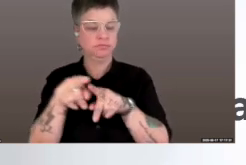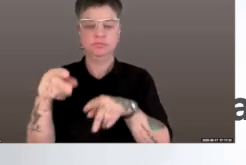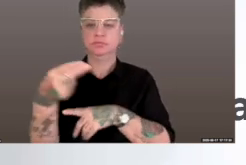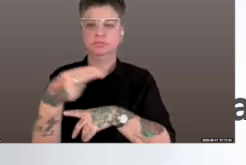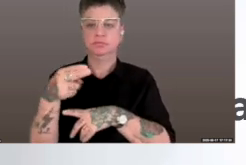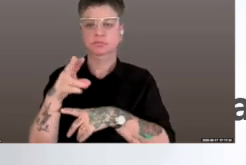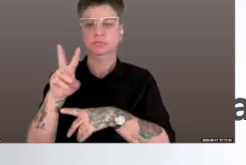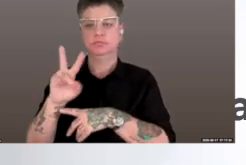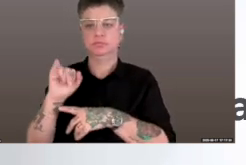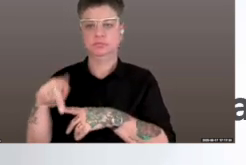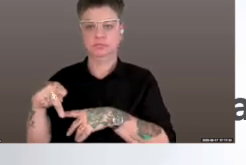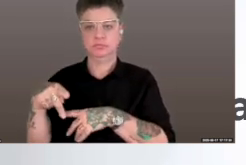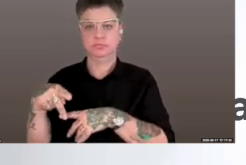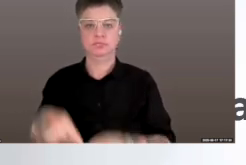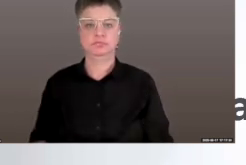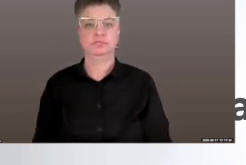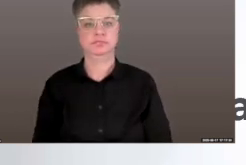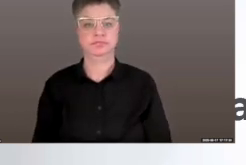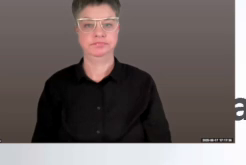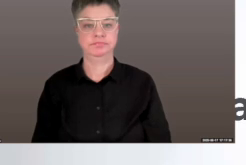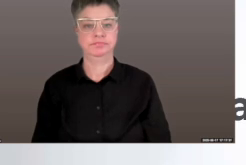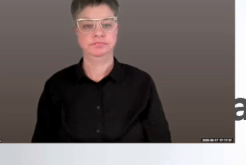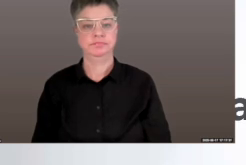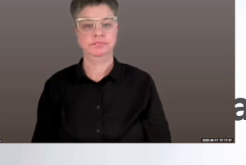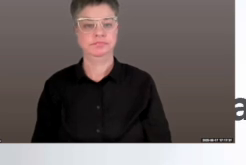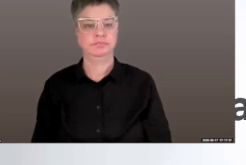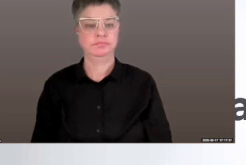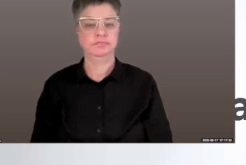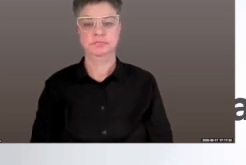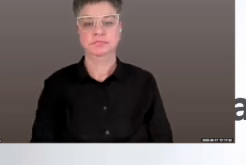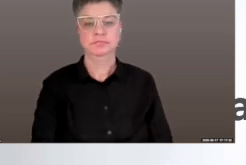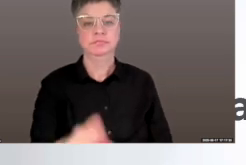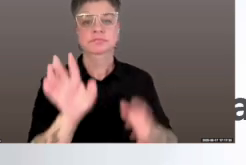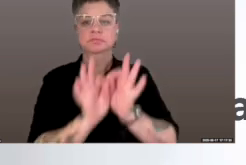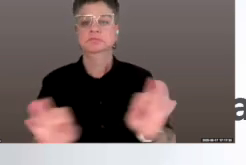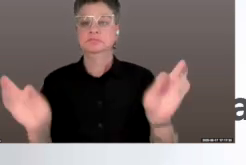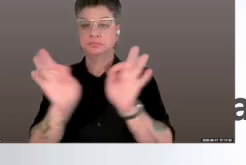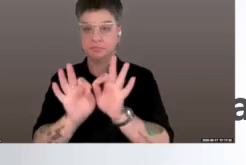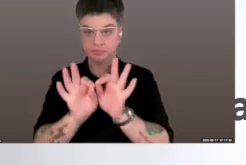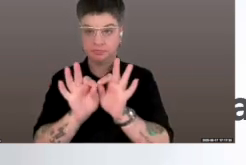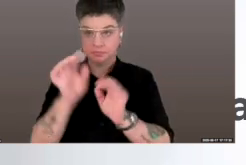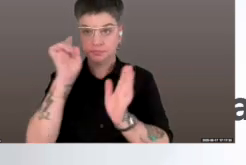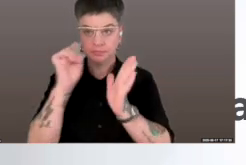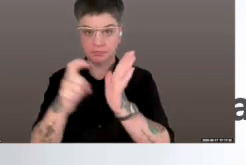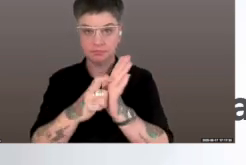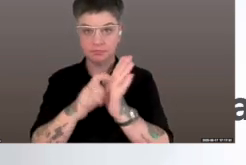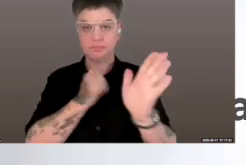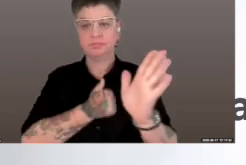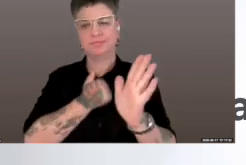$7.1 million will be allocated to the Bay Area Air Quality Management